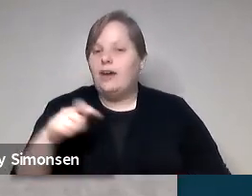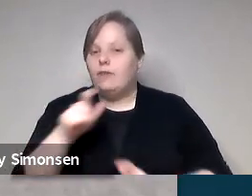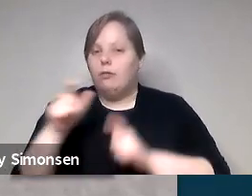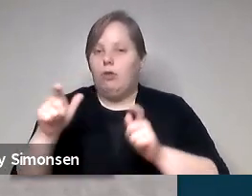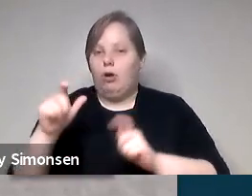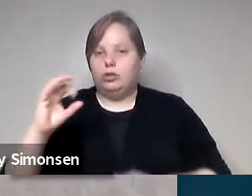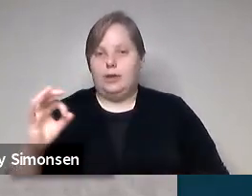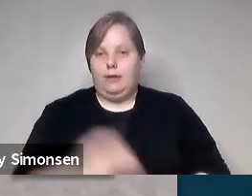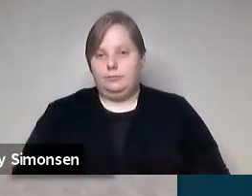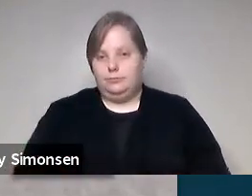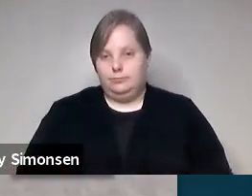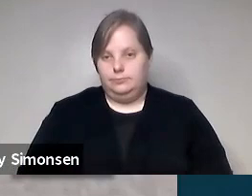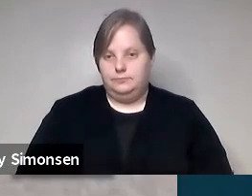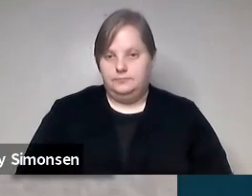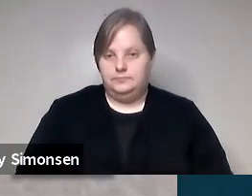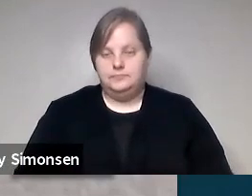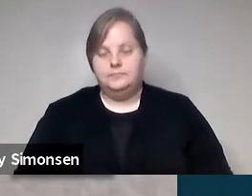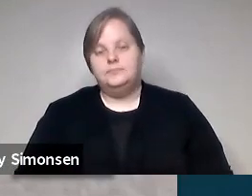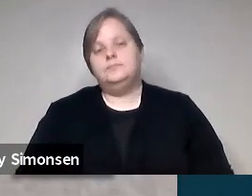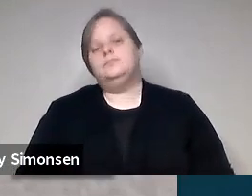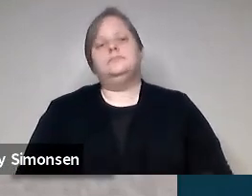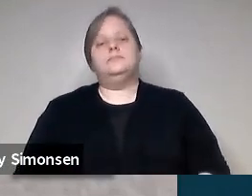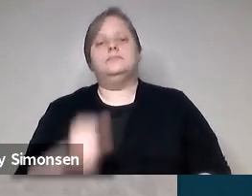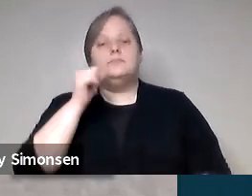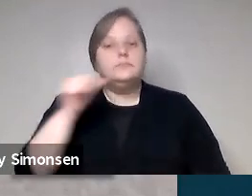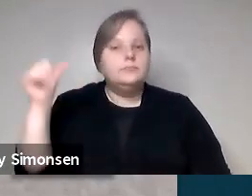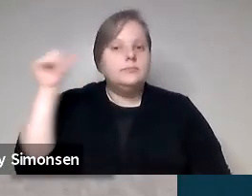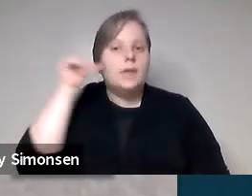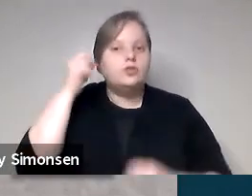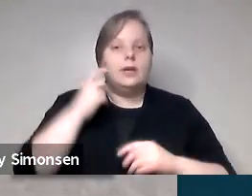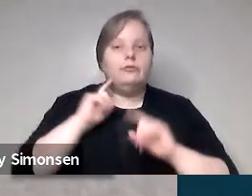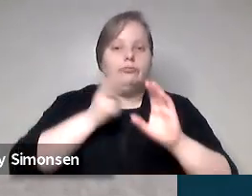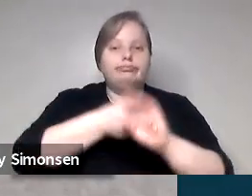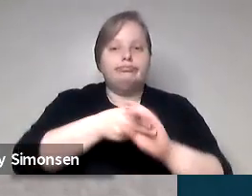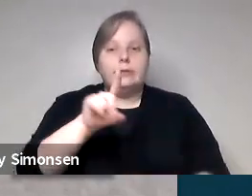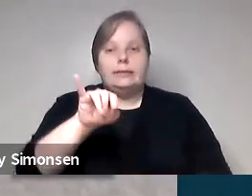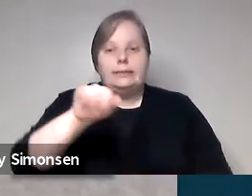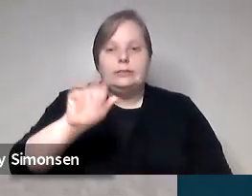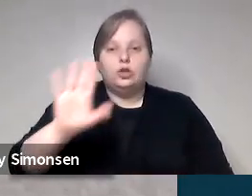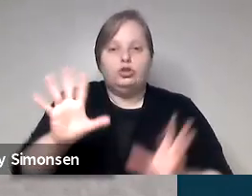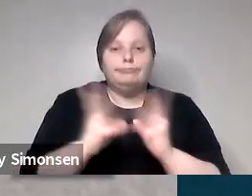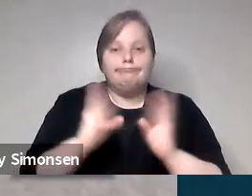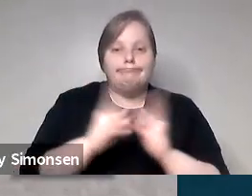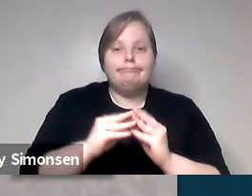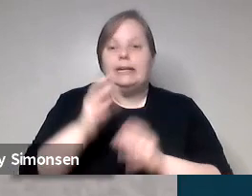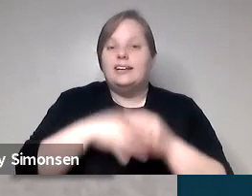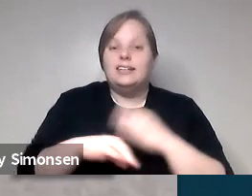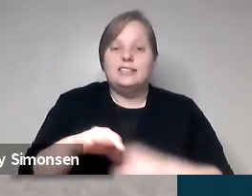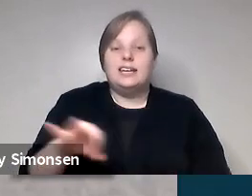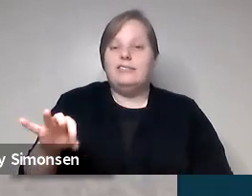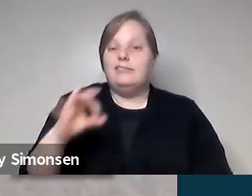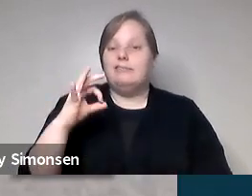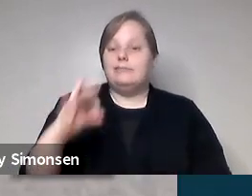larger dot. And yesterday, if you did attend, Lisa said instead of a dot, we could put a long dash.